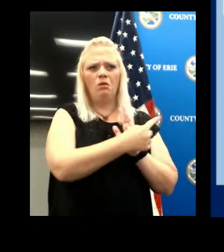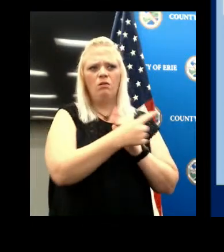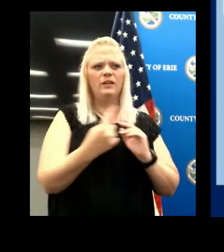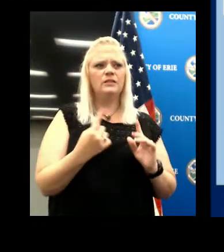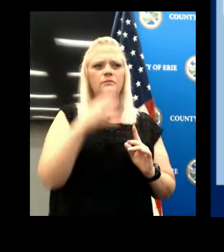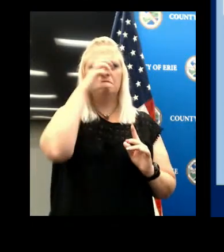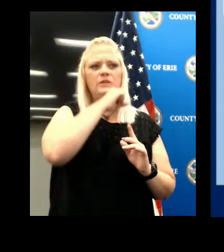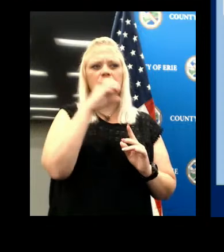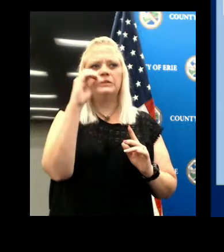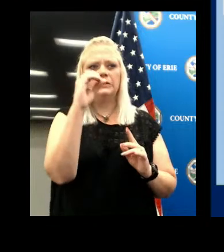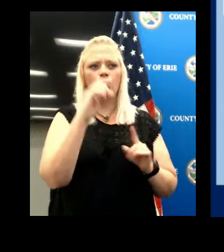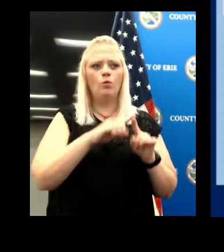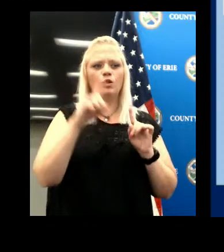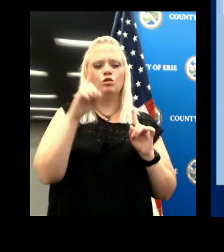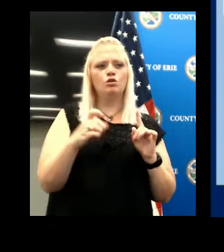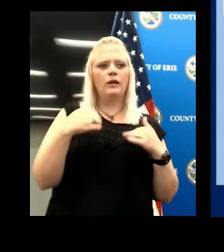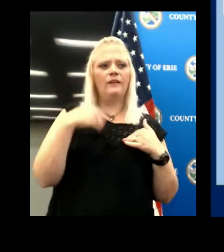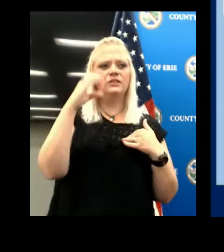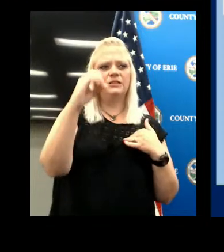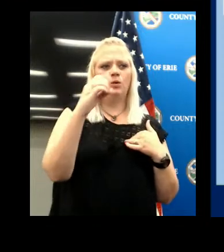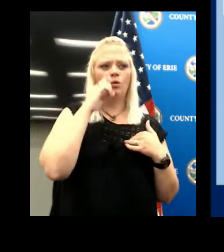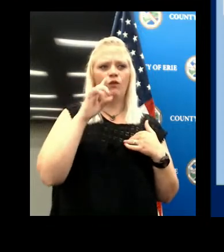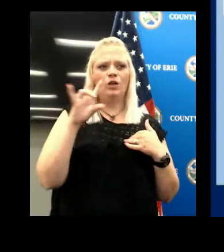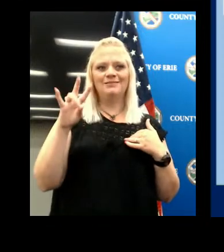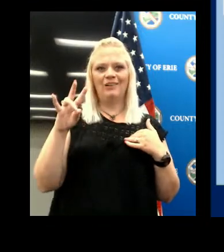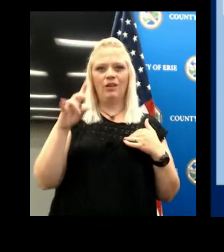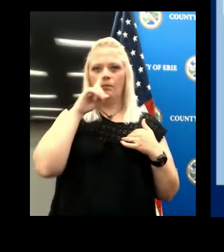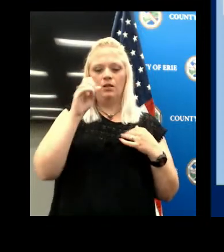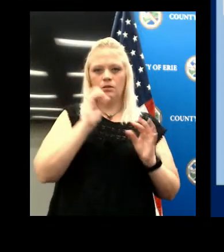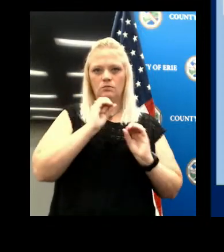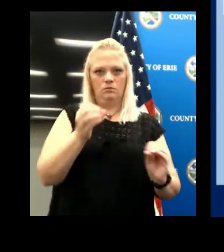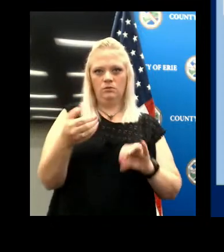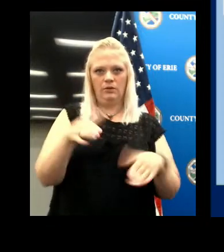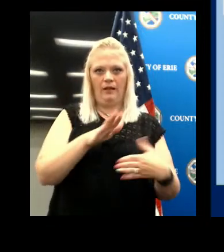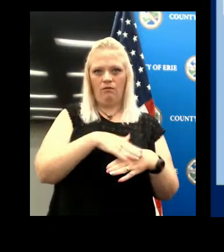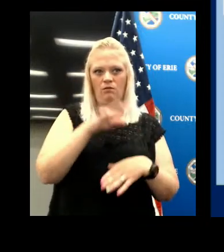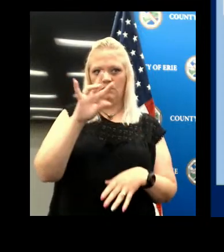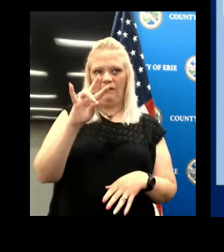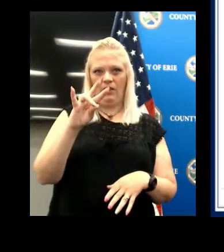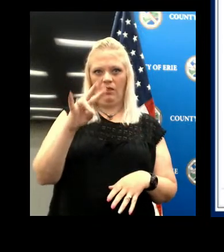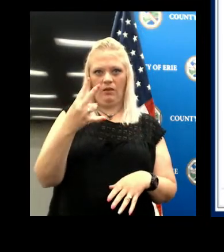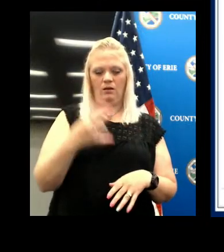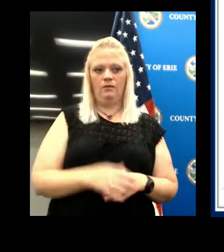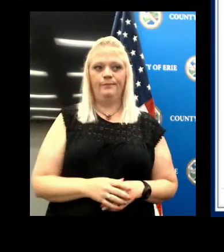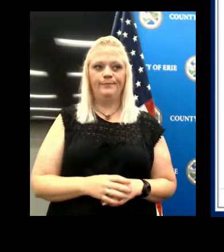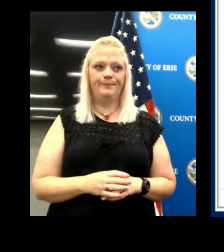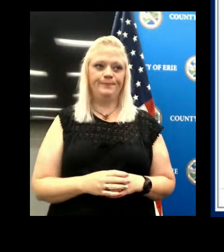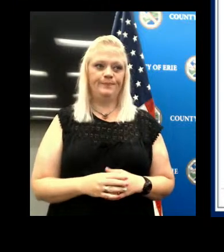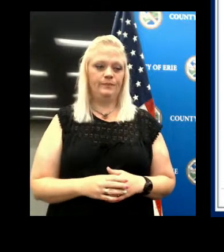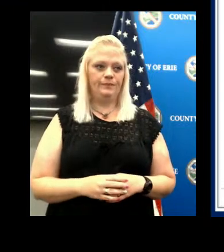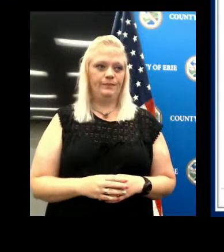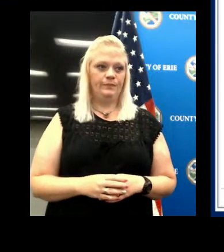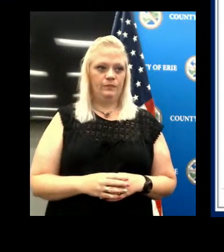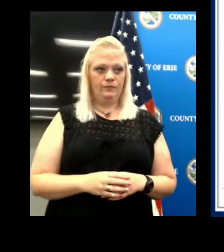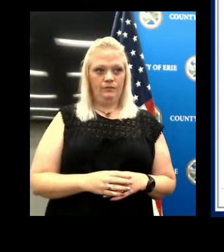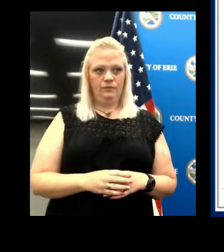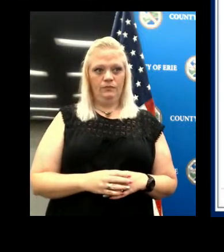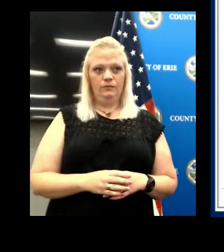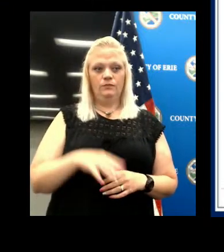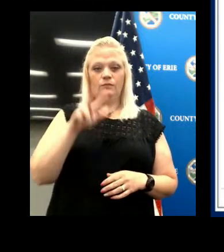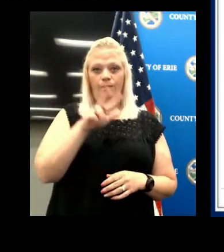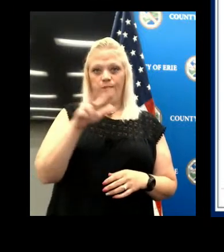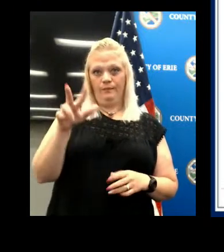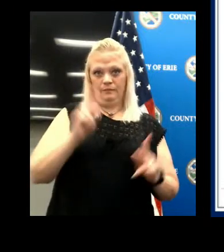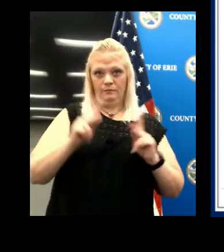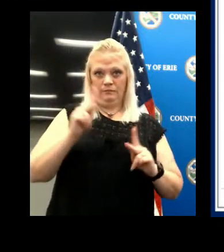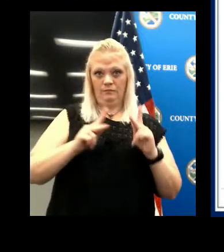missing the 0, but there should be a 0 for the 7th. There were no deaths in hospitals on the 7th. Western New York hospitalization, there were